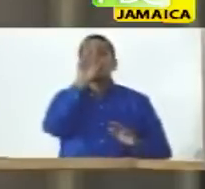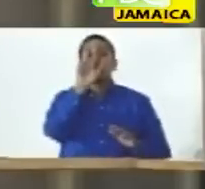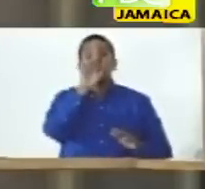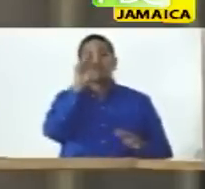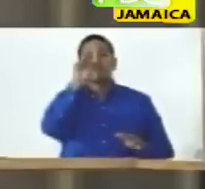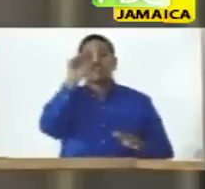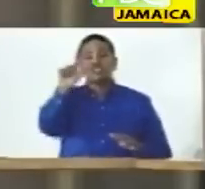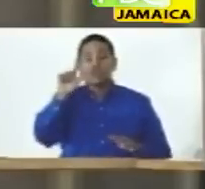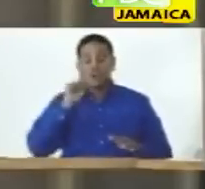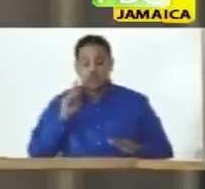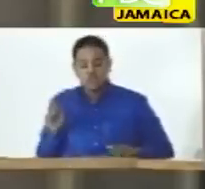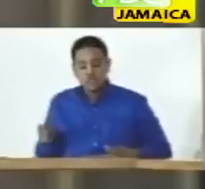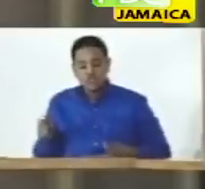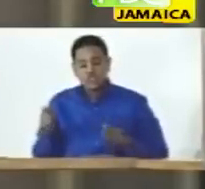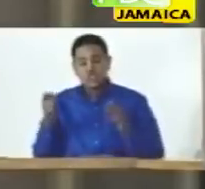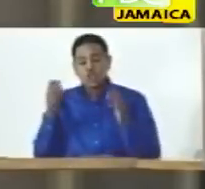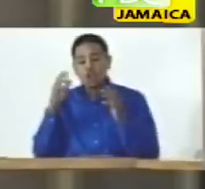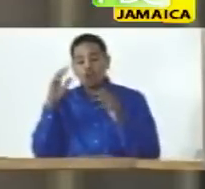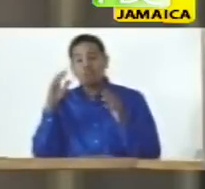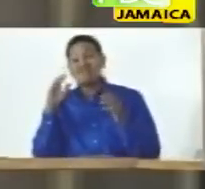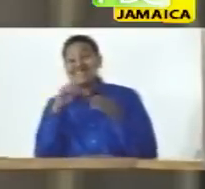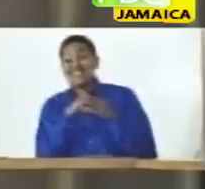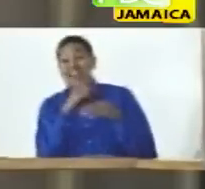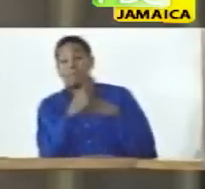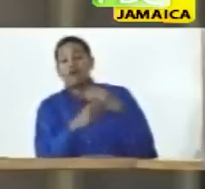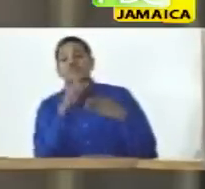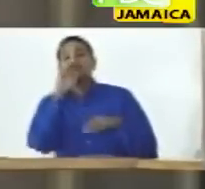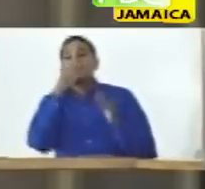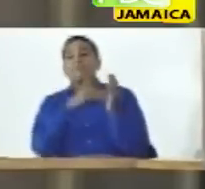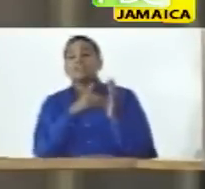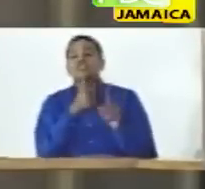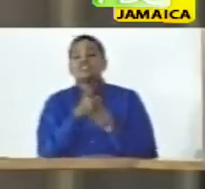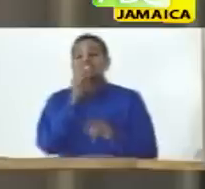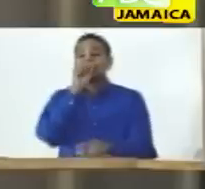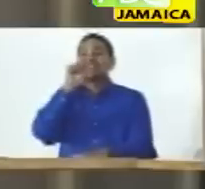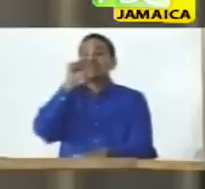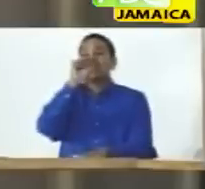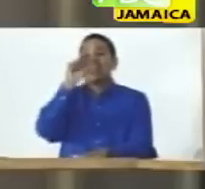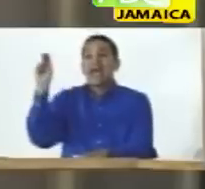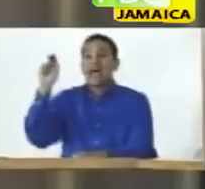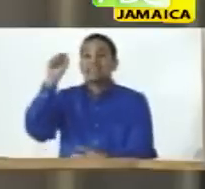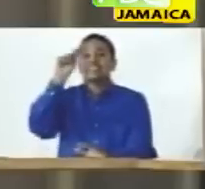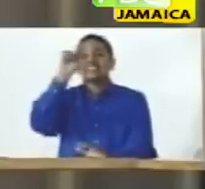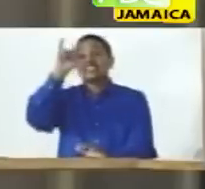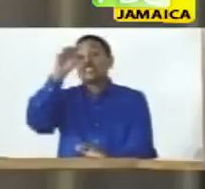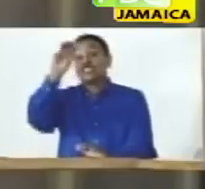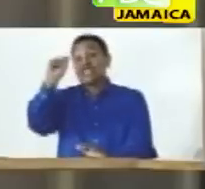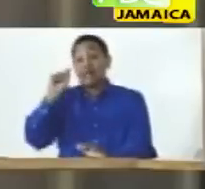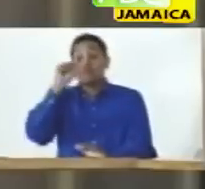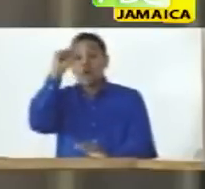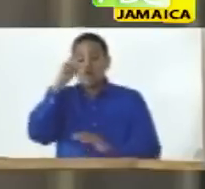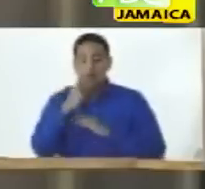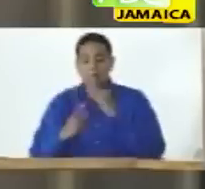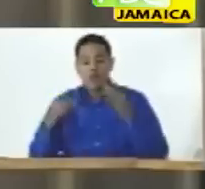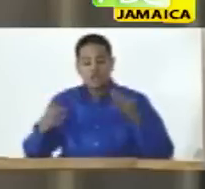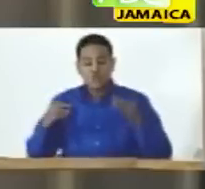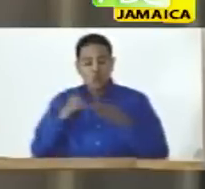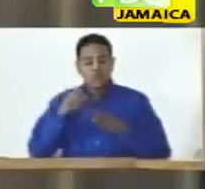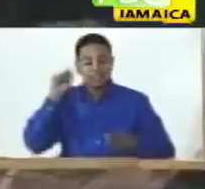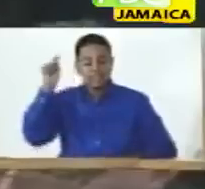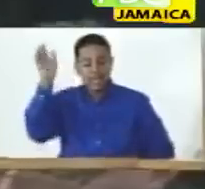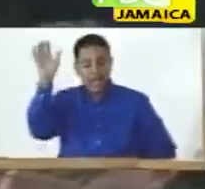judicial complexes in the parishes of Manchester, St. Anne, and St. James, and 1 parish court in St.